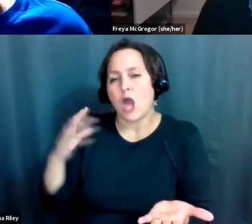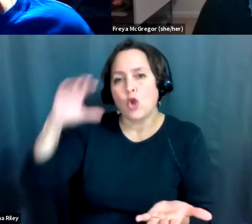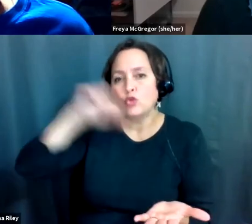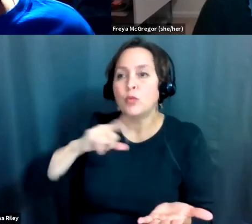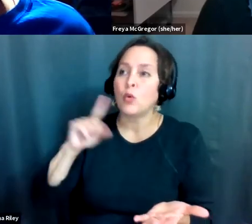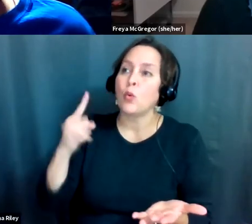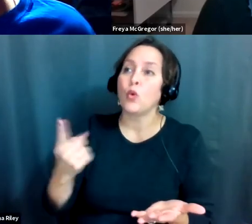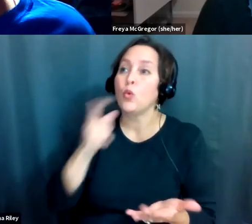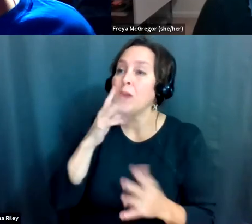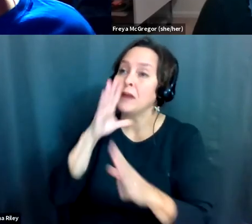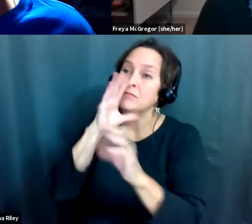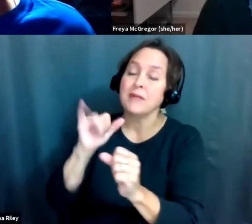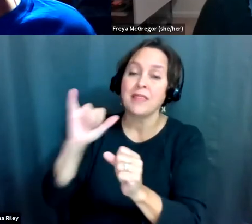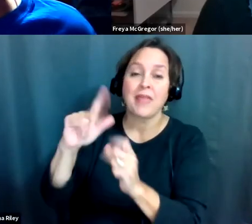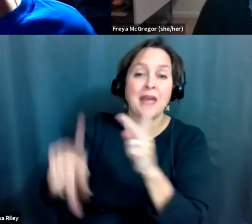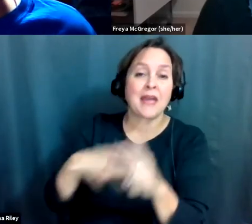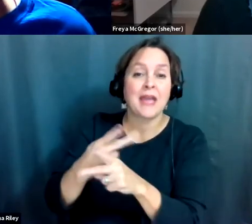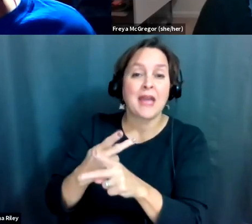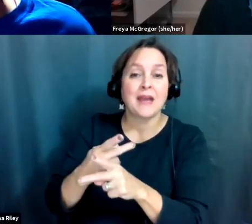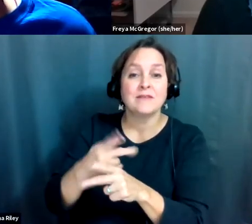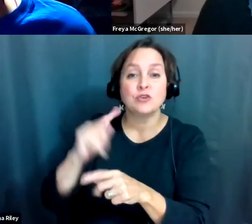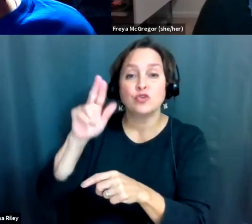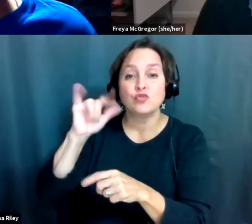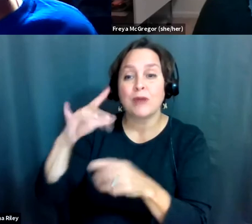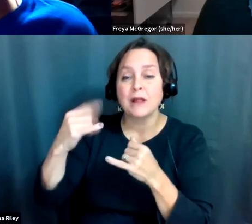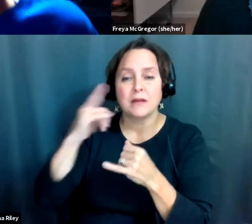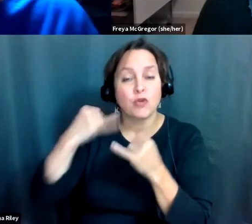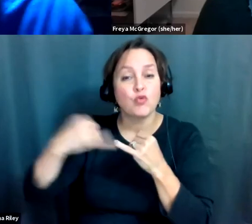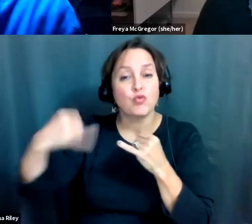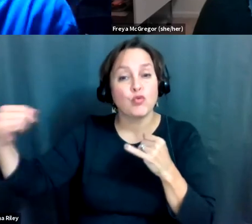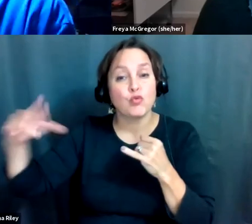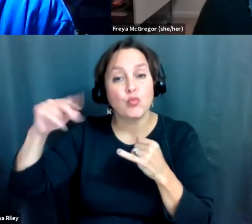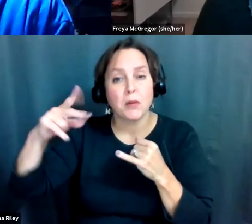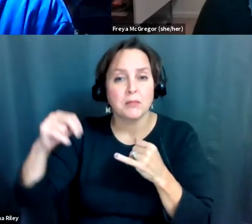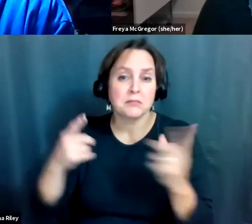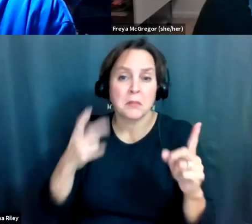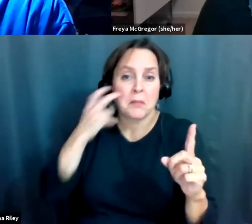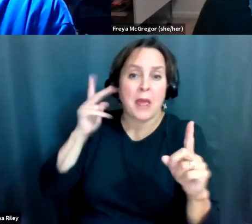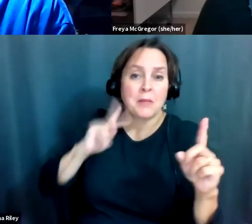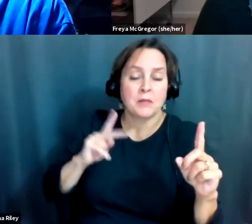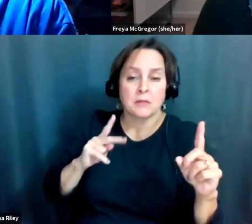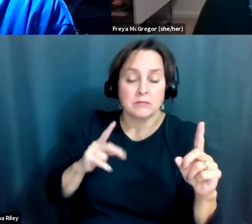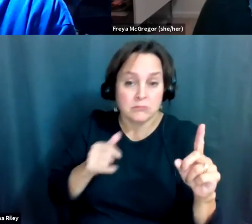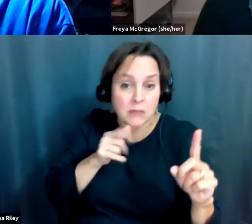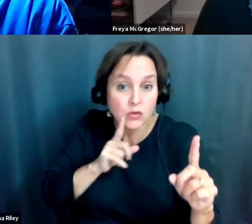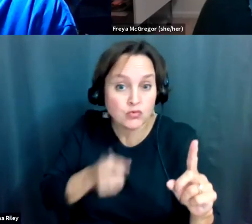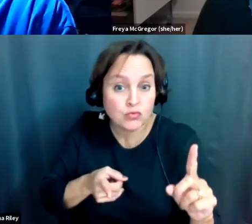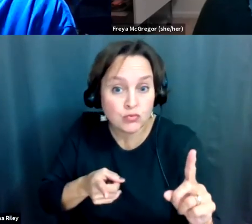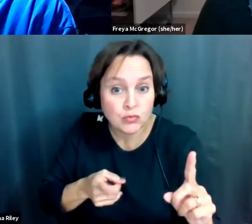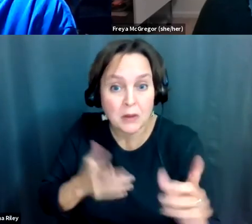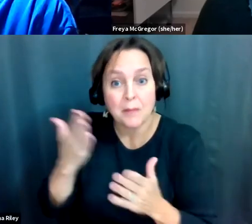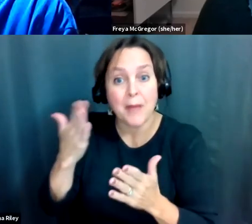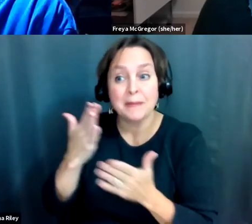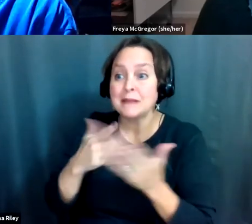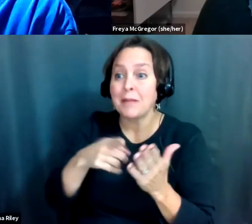people who would be interested in a trail with a rope guide is somebody who's blind. Well, that's not true. It could be someone who needs something to hold